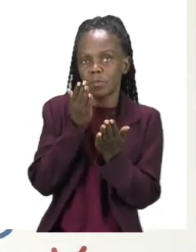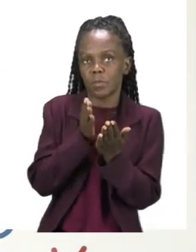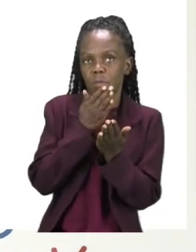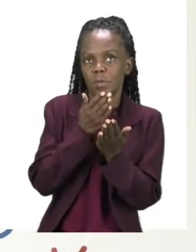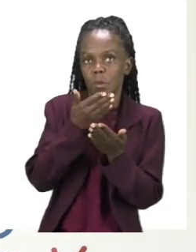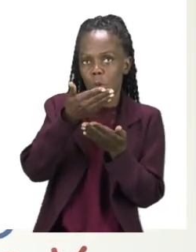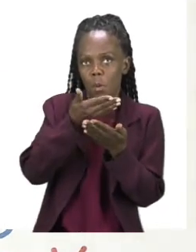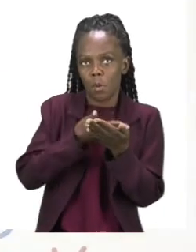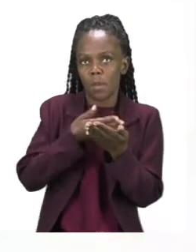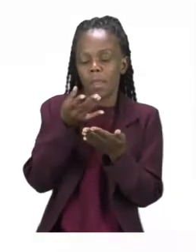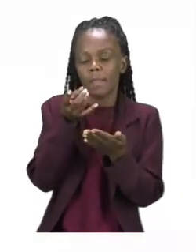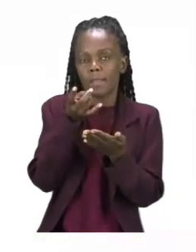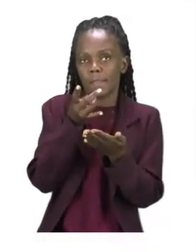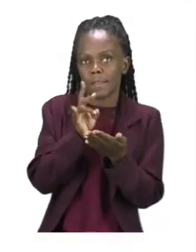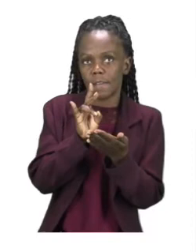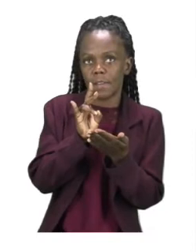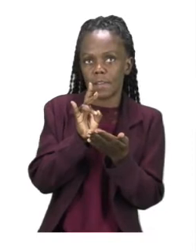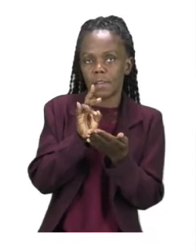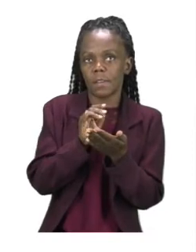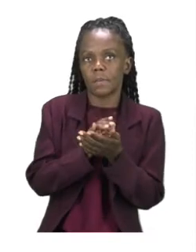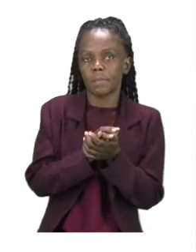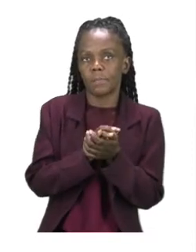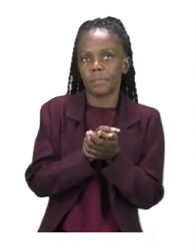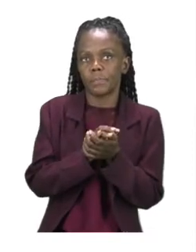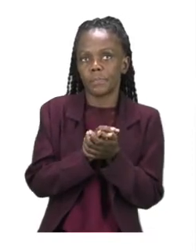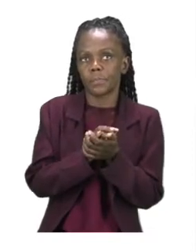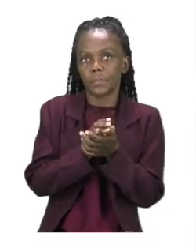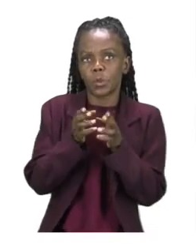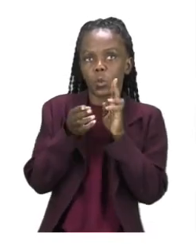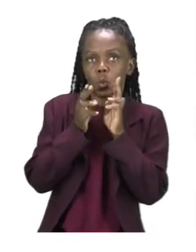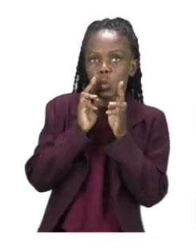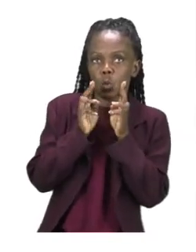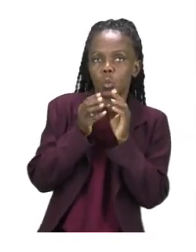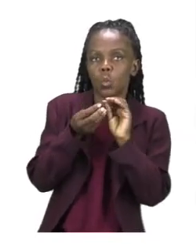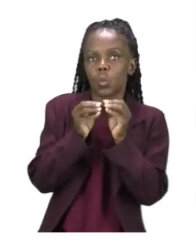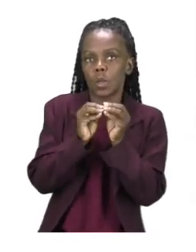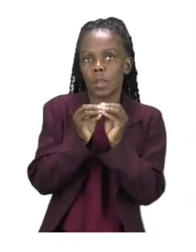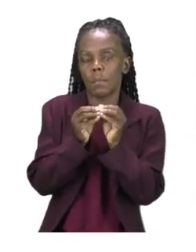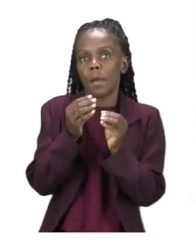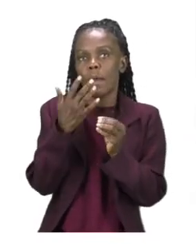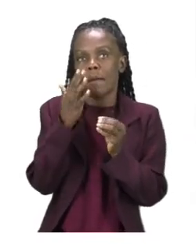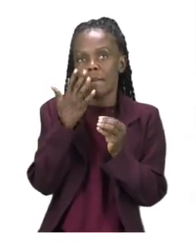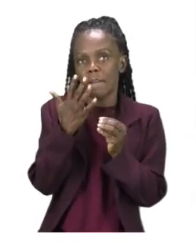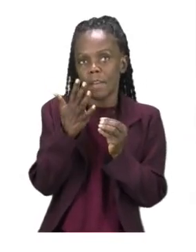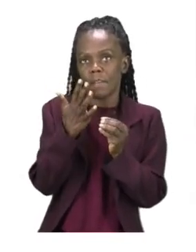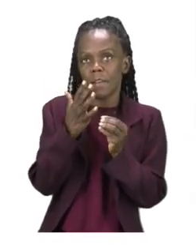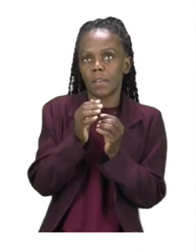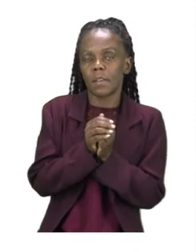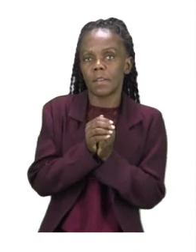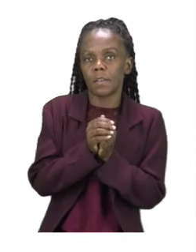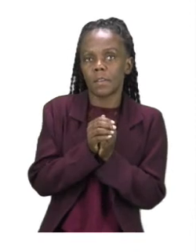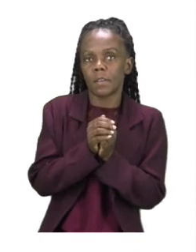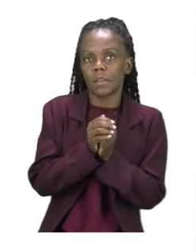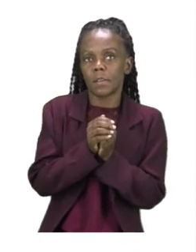7. On page 7, we are talking about the number 5, and it is going to be